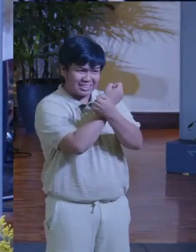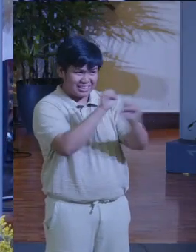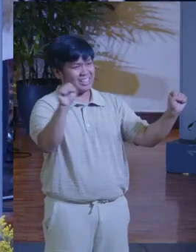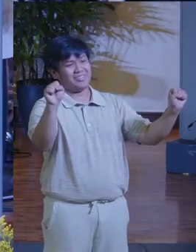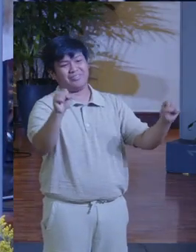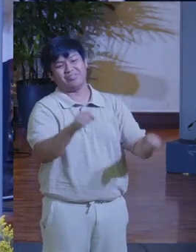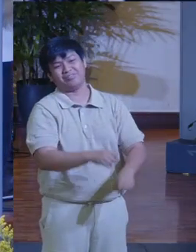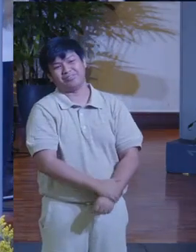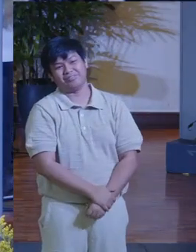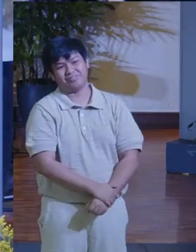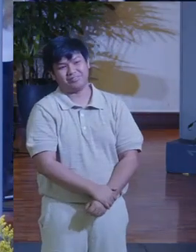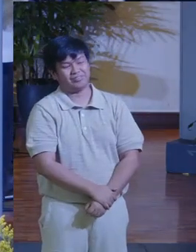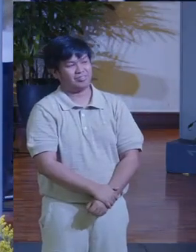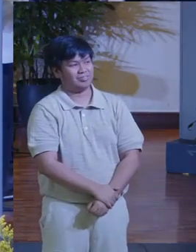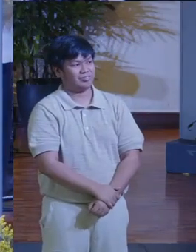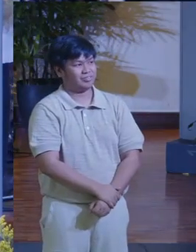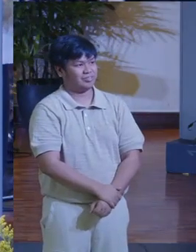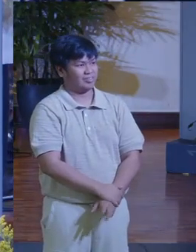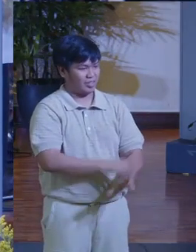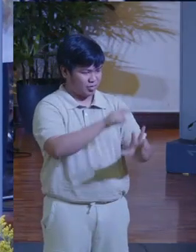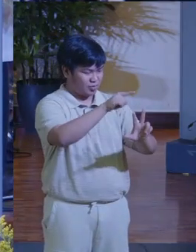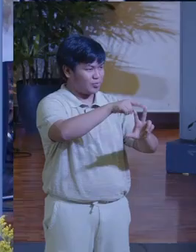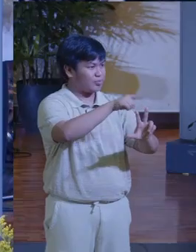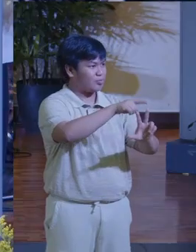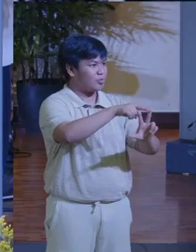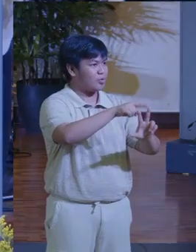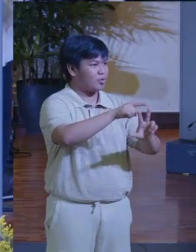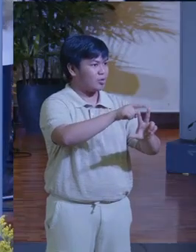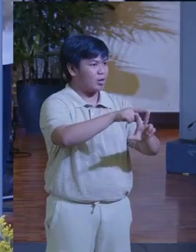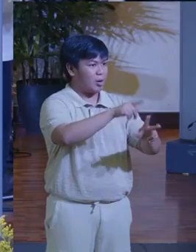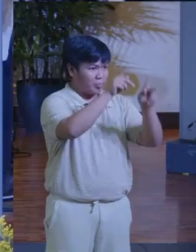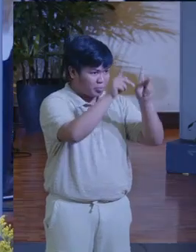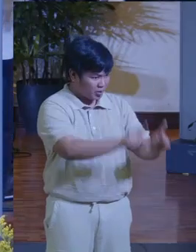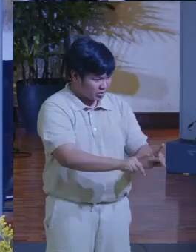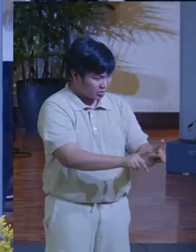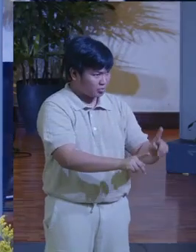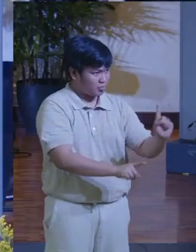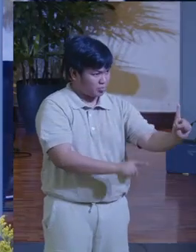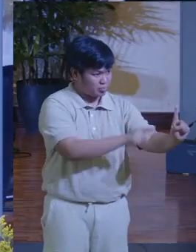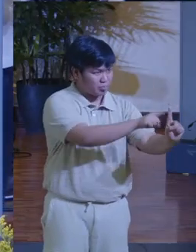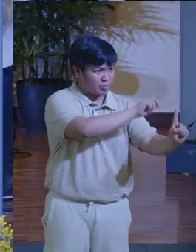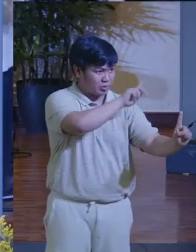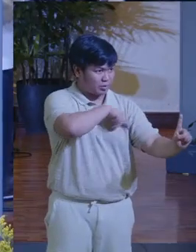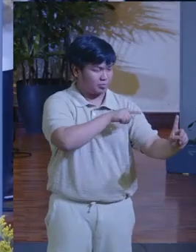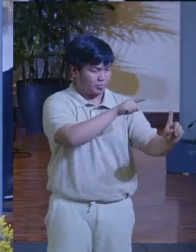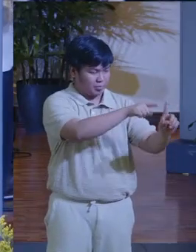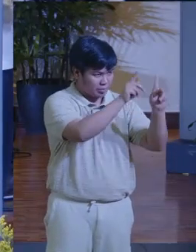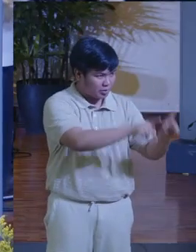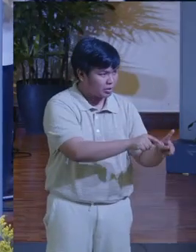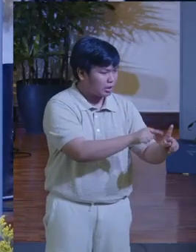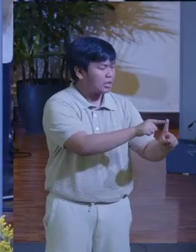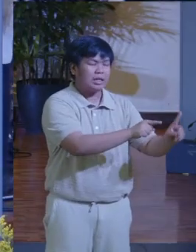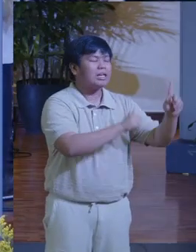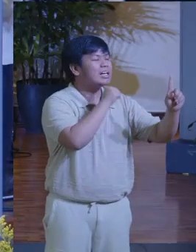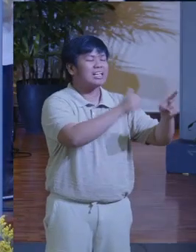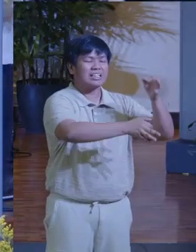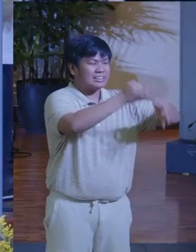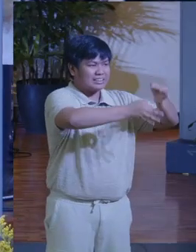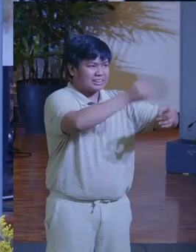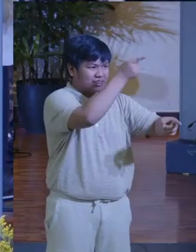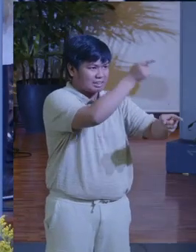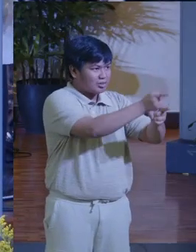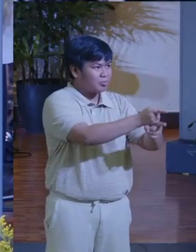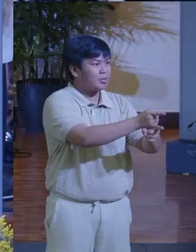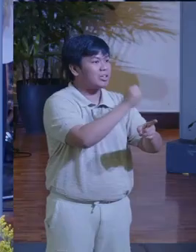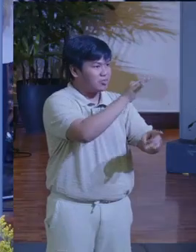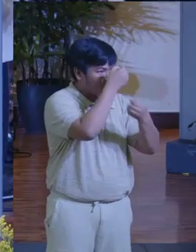doctrinal, not justified by works of the law. A person, personal siya. A person is not justified by works of the